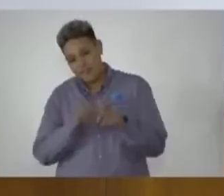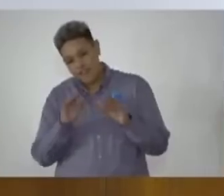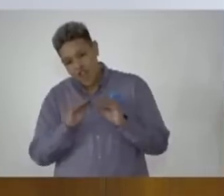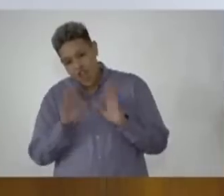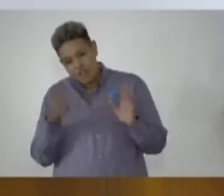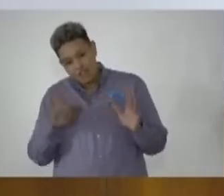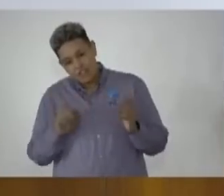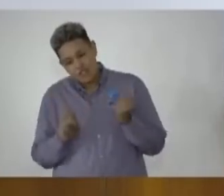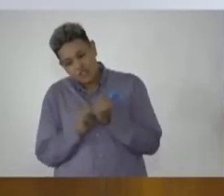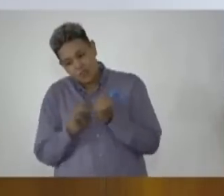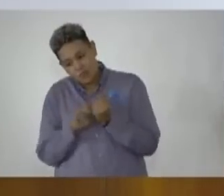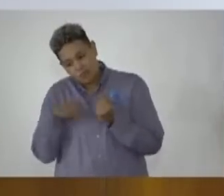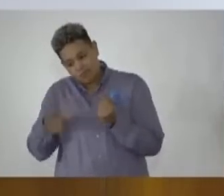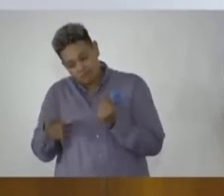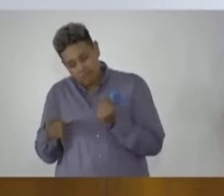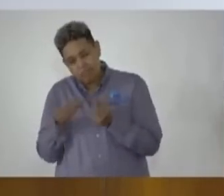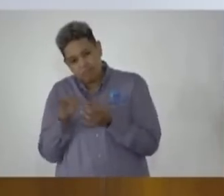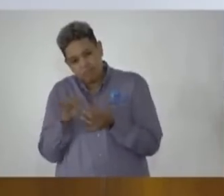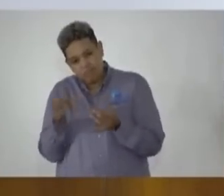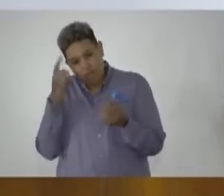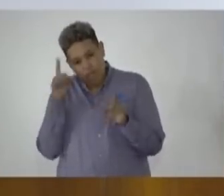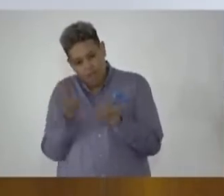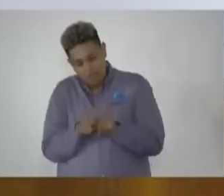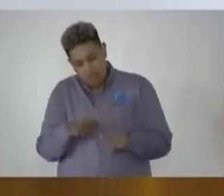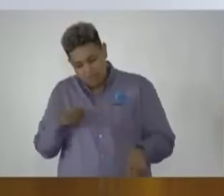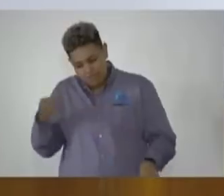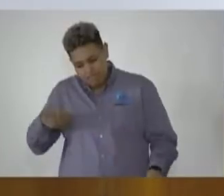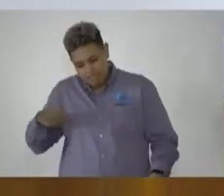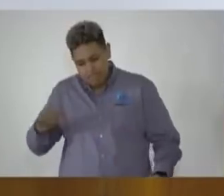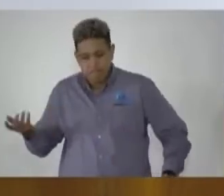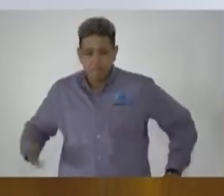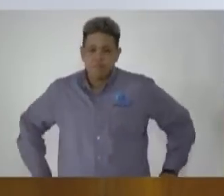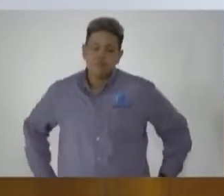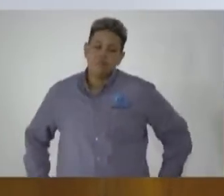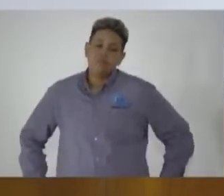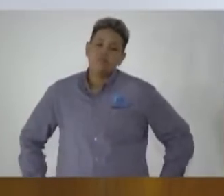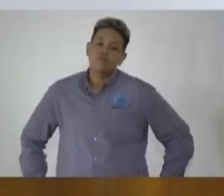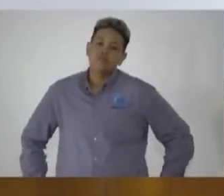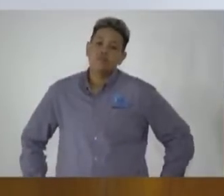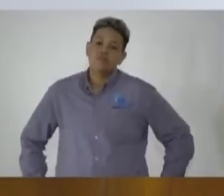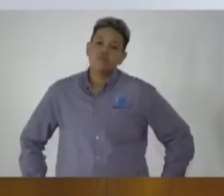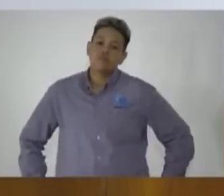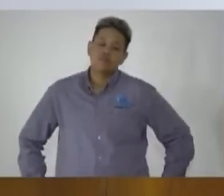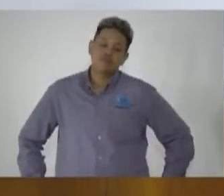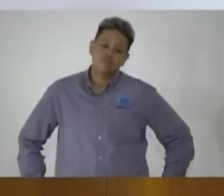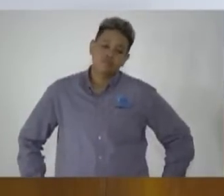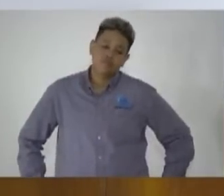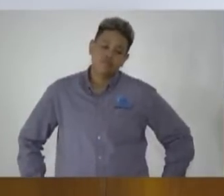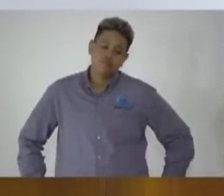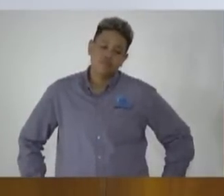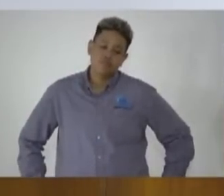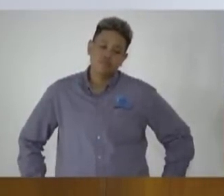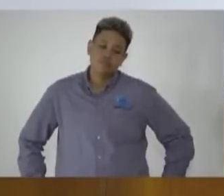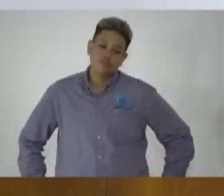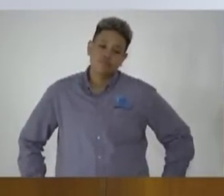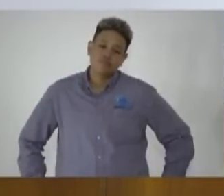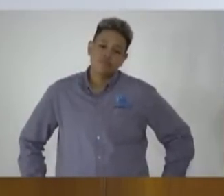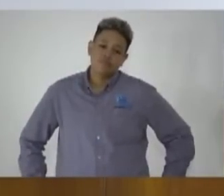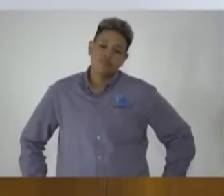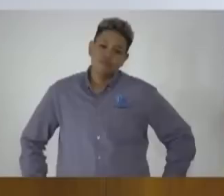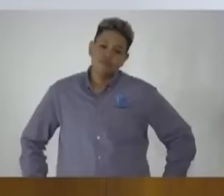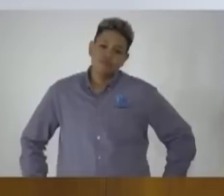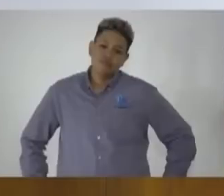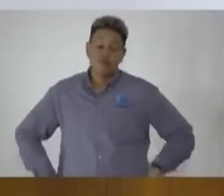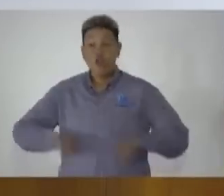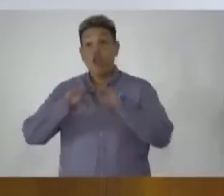this motion, and obviously must also start off by